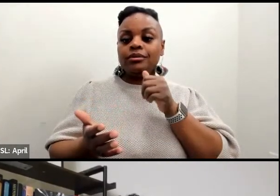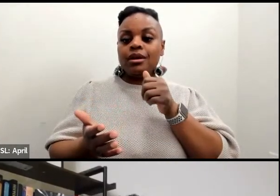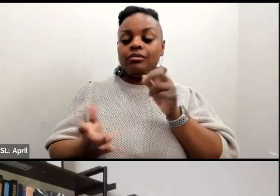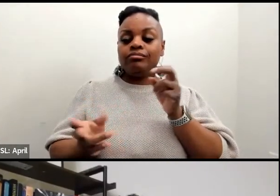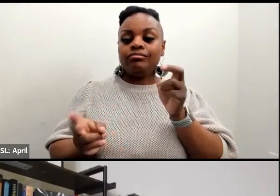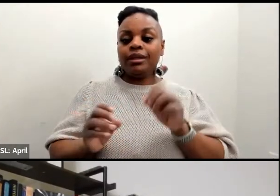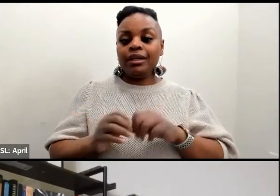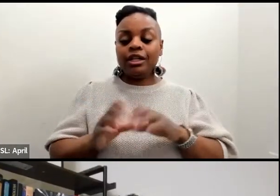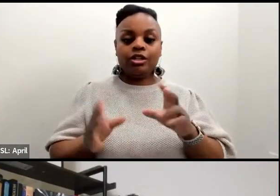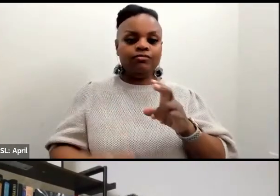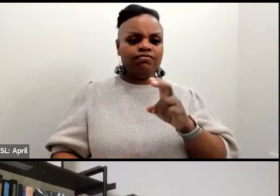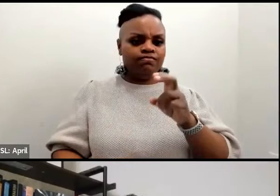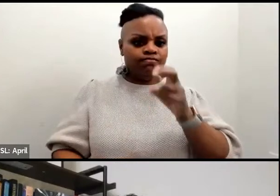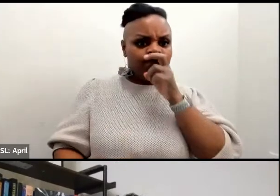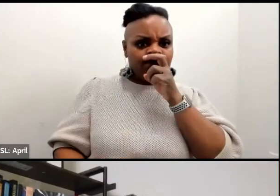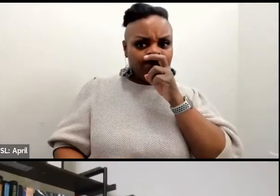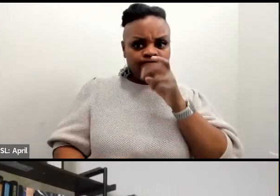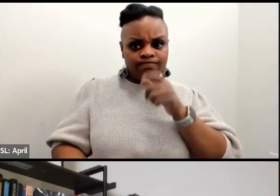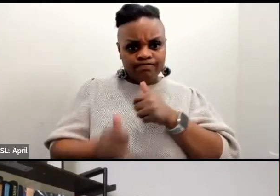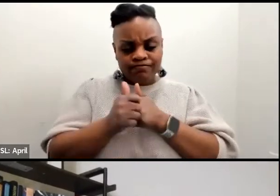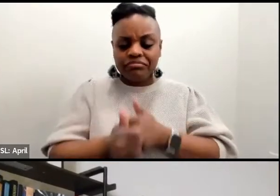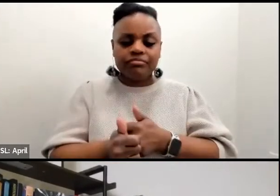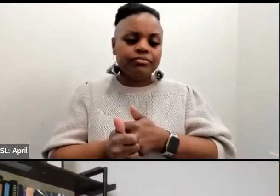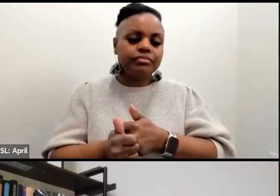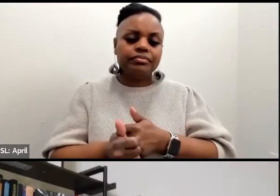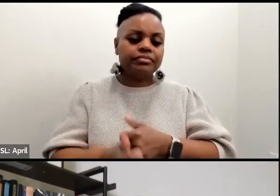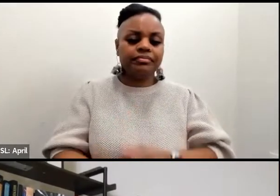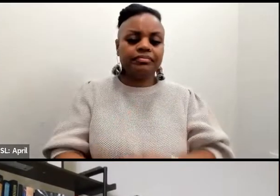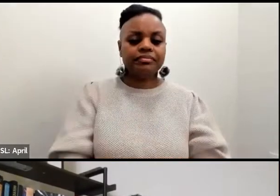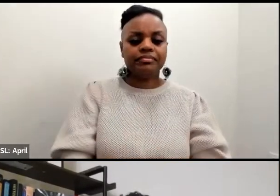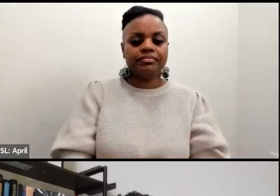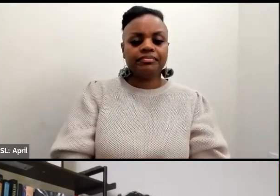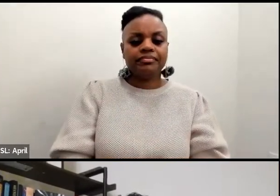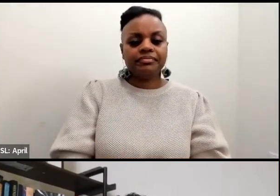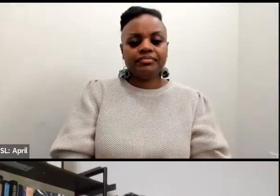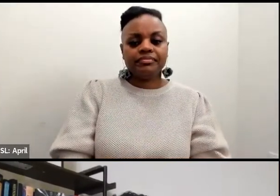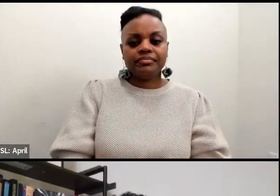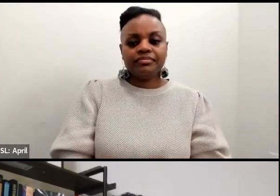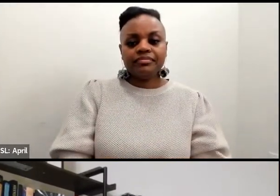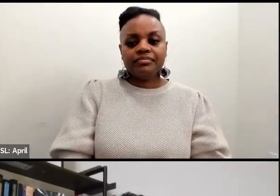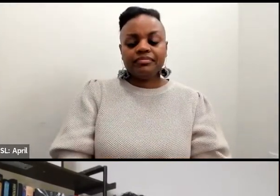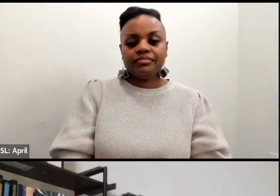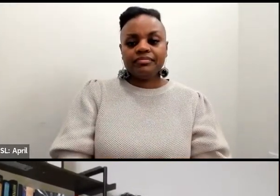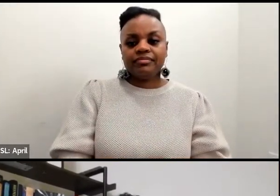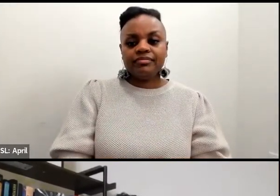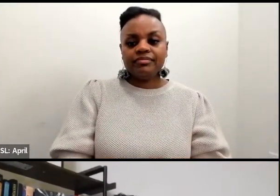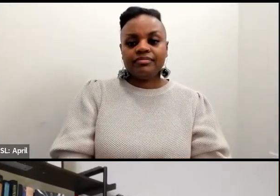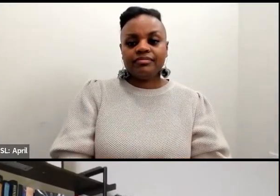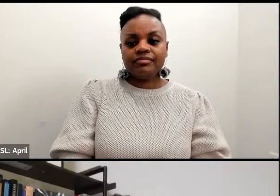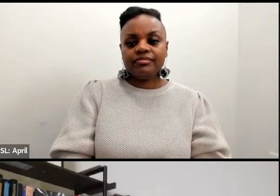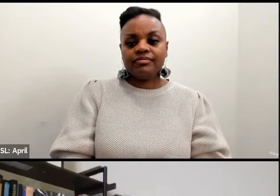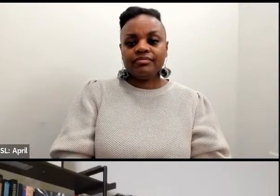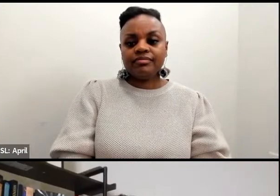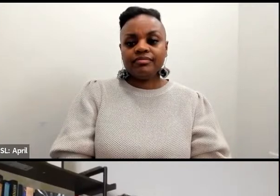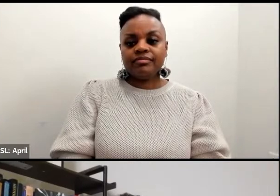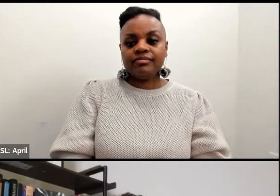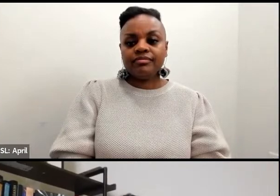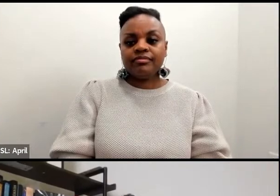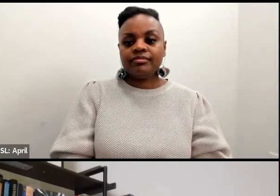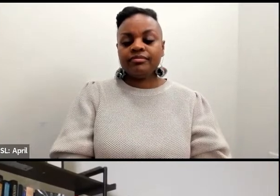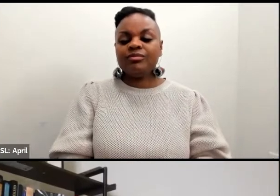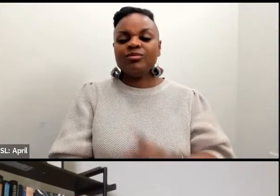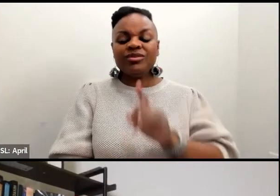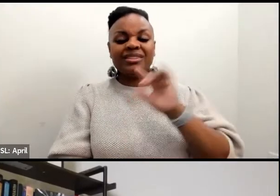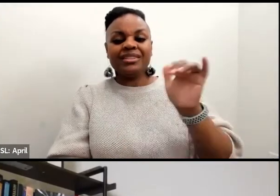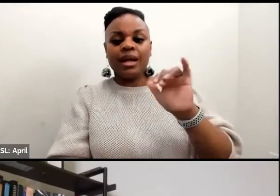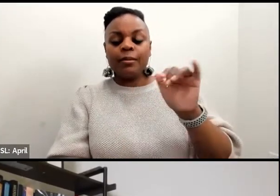for example, the Communist Party in the Soviet Union, for instance. This was a really committed grand grassroots social organization that unraveled quickly along the